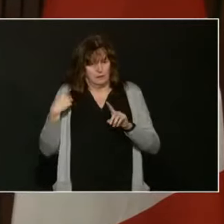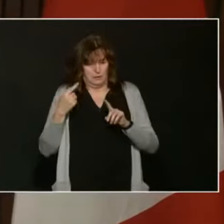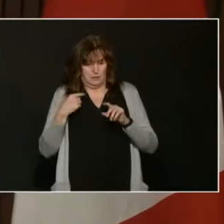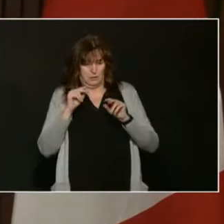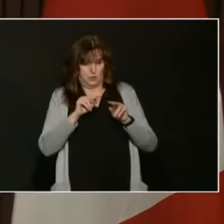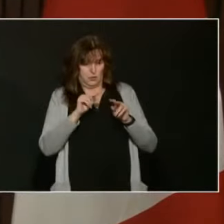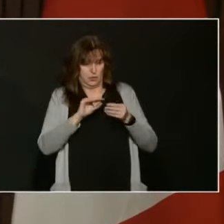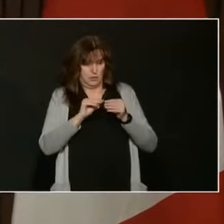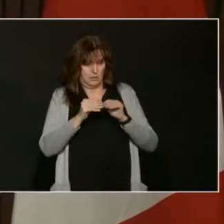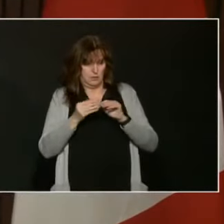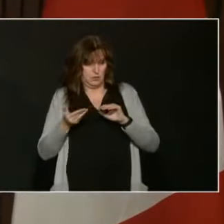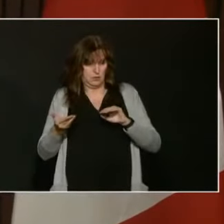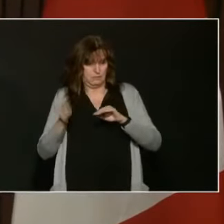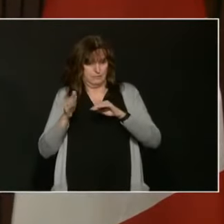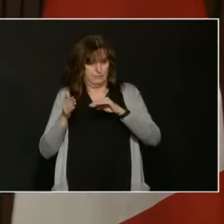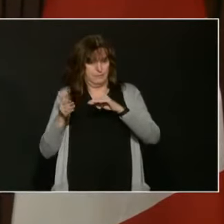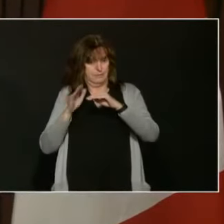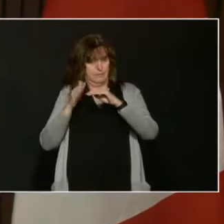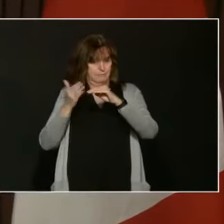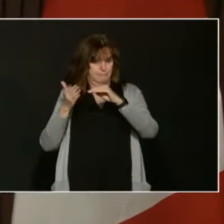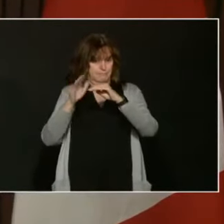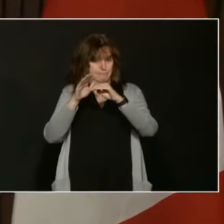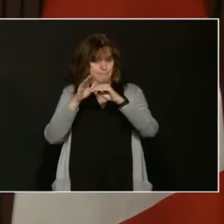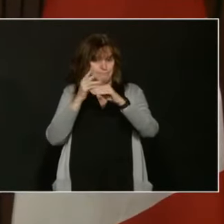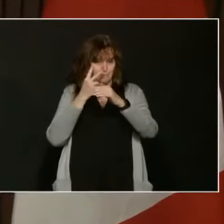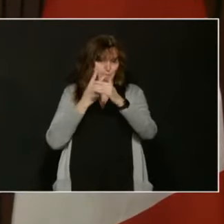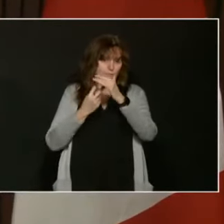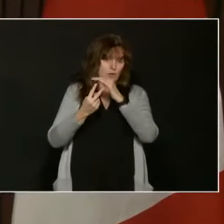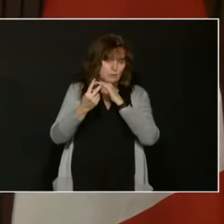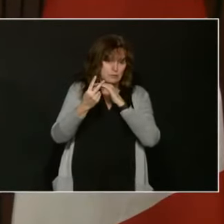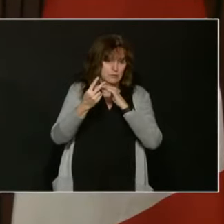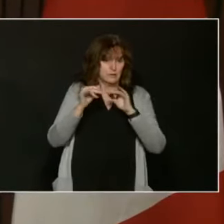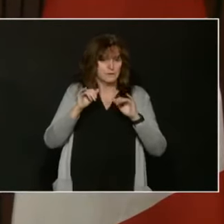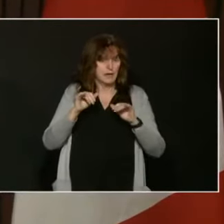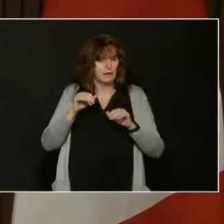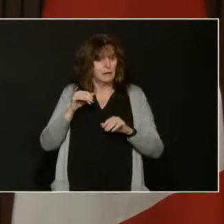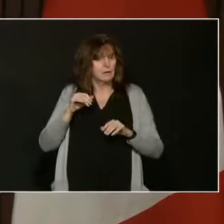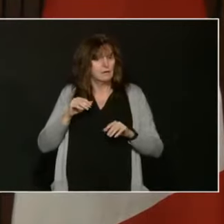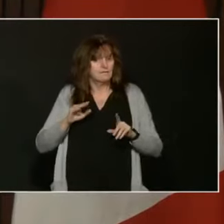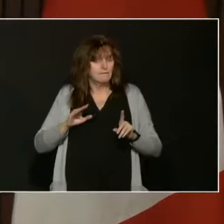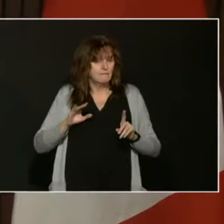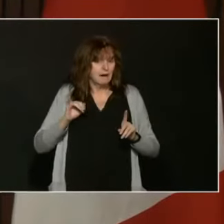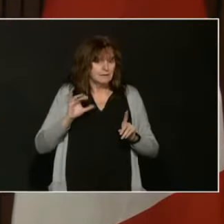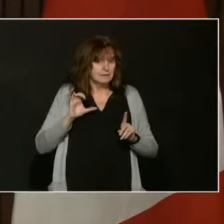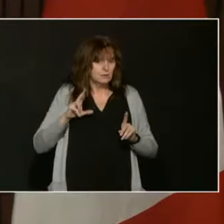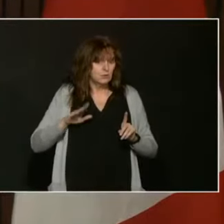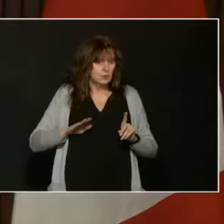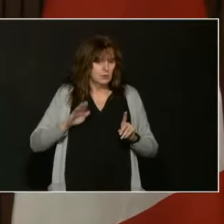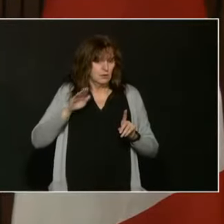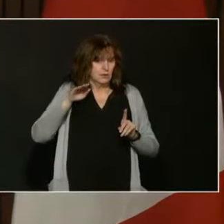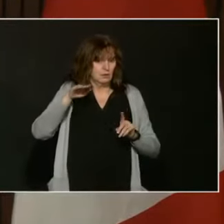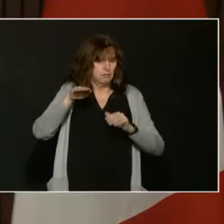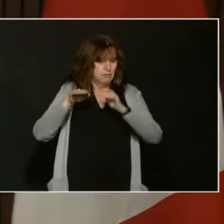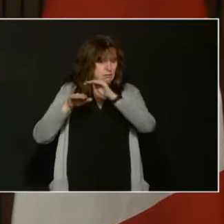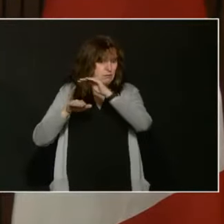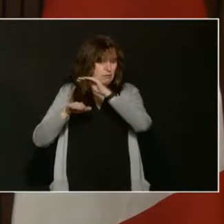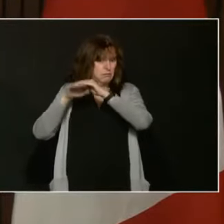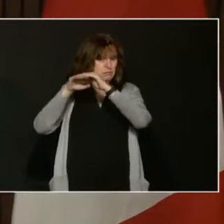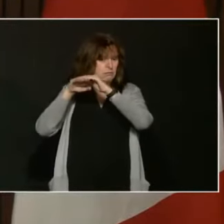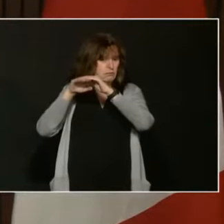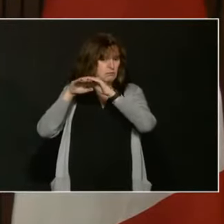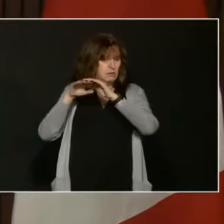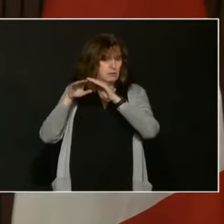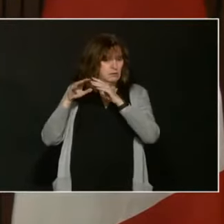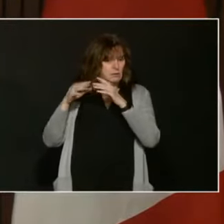every period of time, with that flat-lined ICU capacity, with some concerns about growth in cases, you